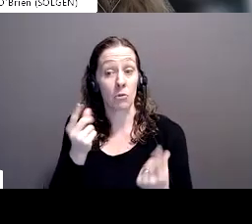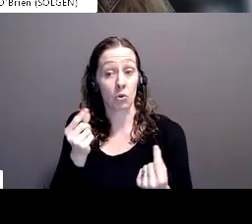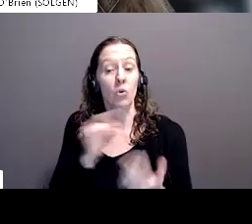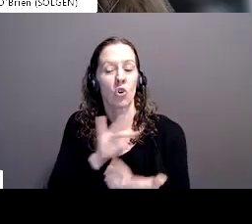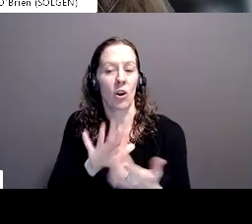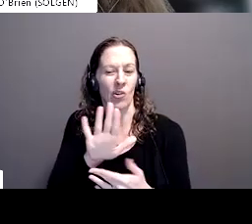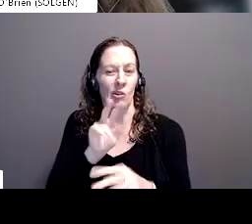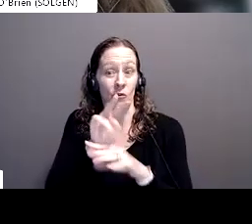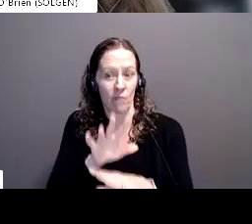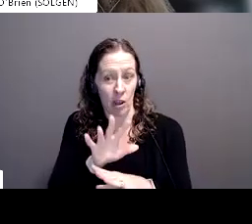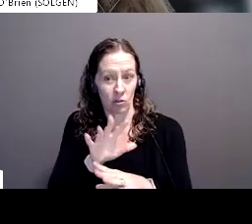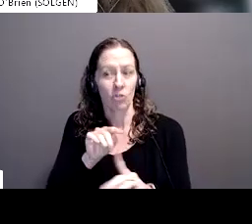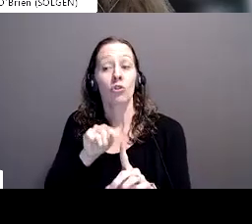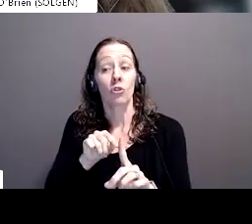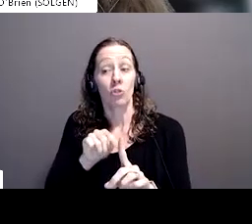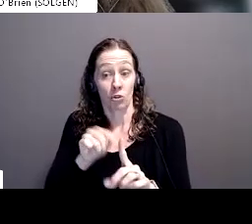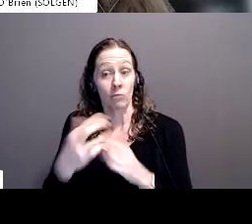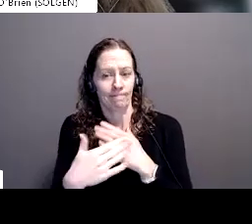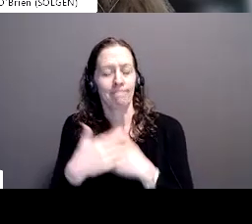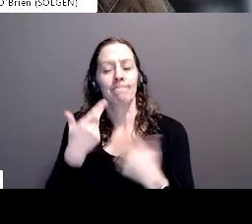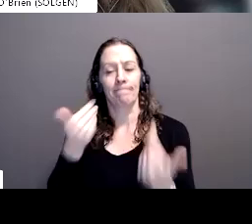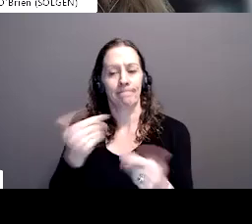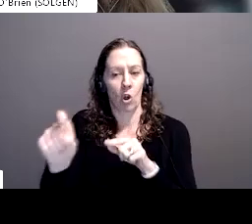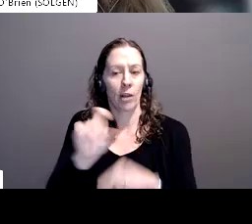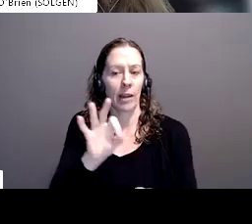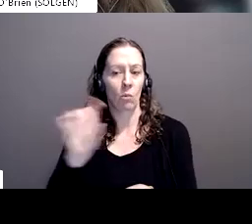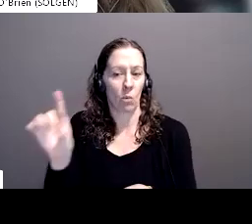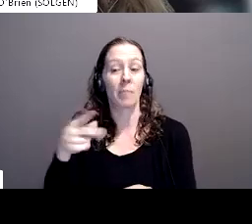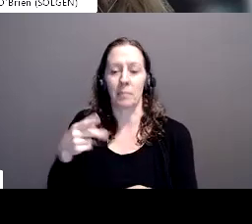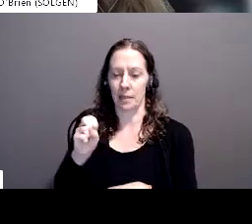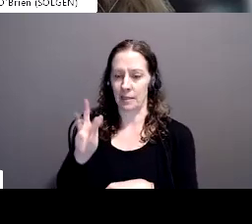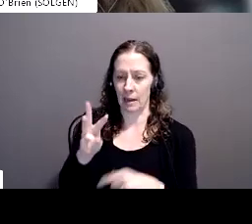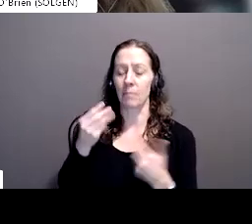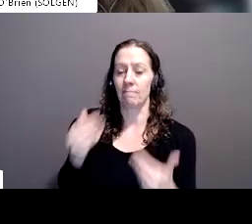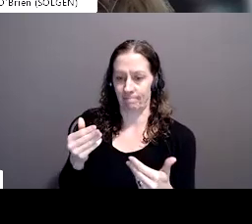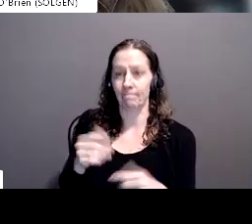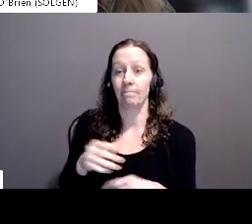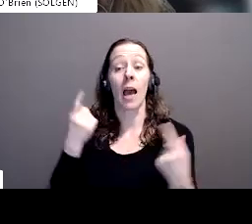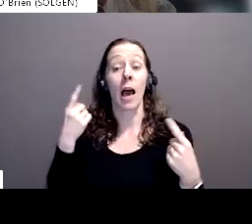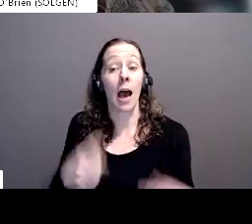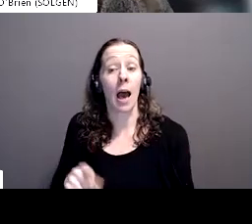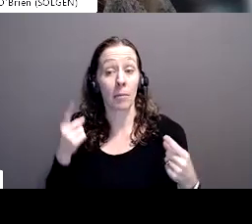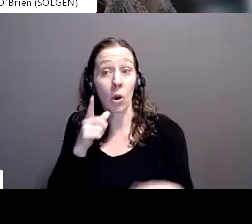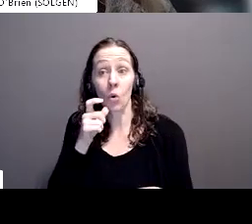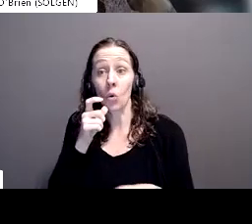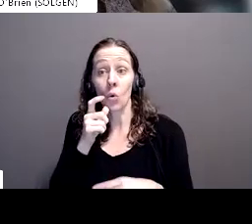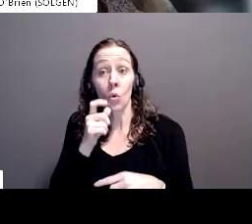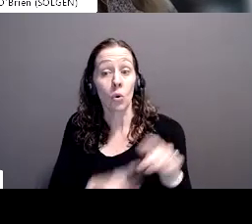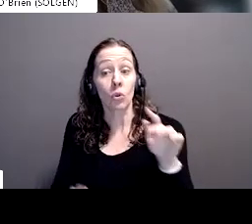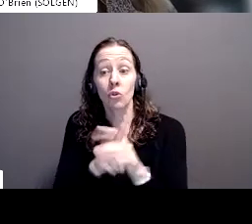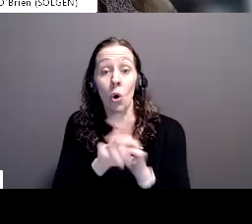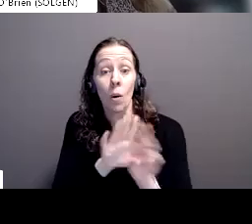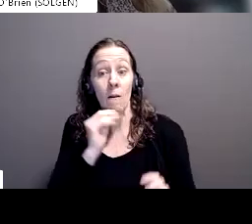supervisor, who advised her to call 911, which she did. And paramedics and OPP officers both